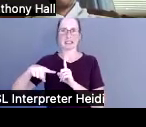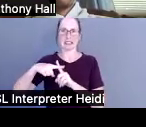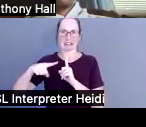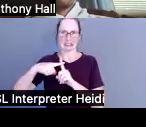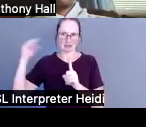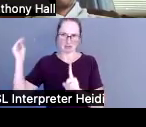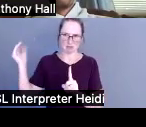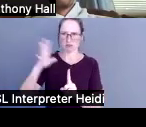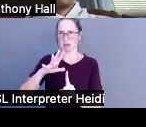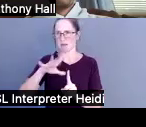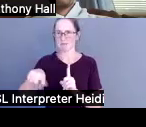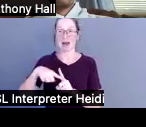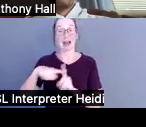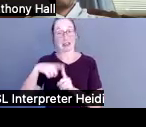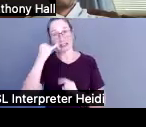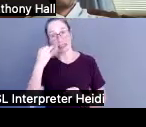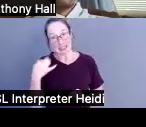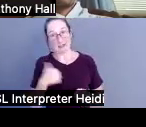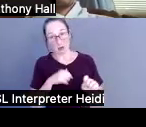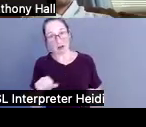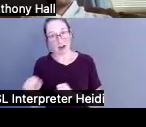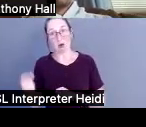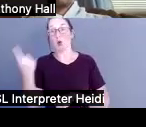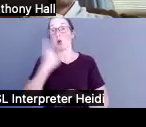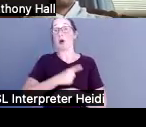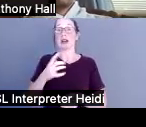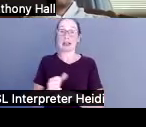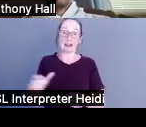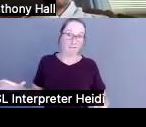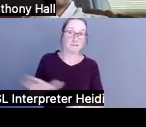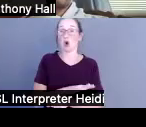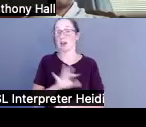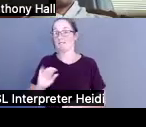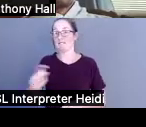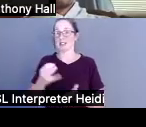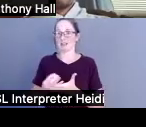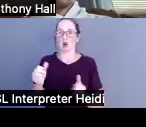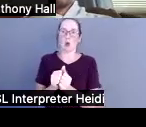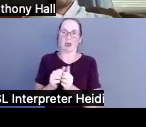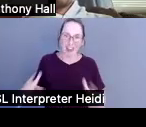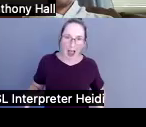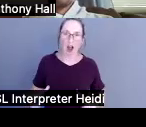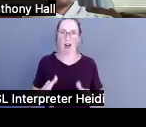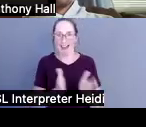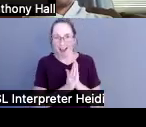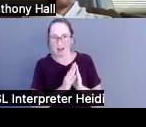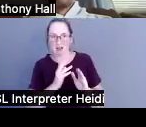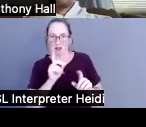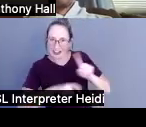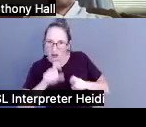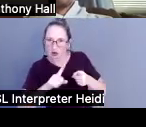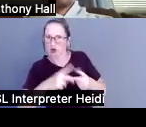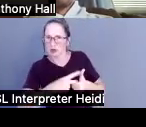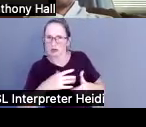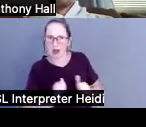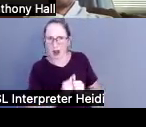If we are able one day to get fully to flex funding without asking participants questions, how do you